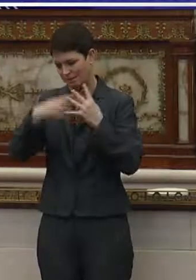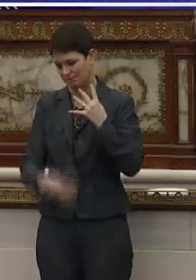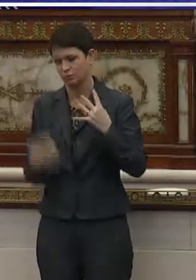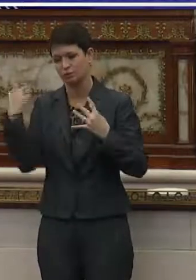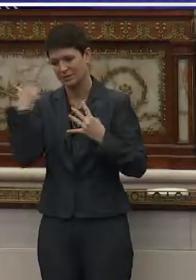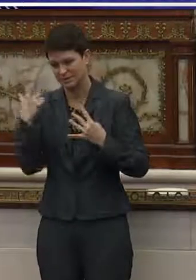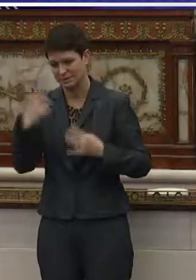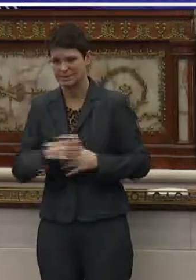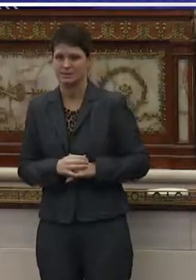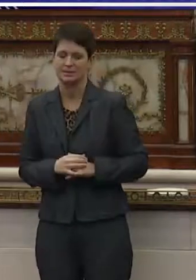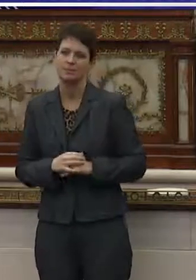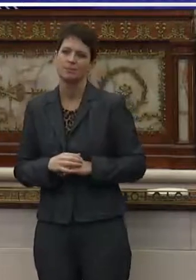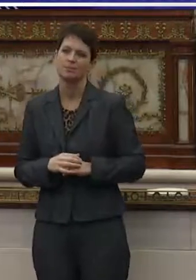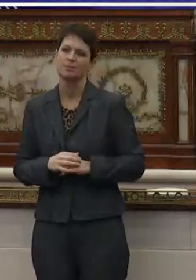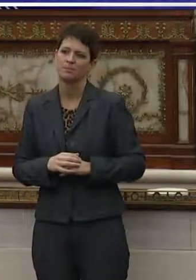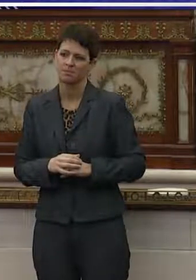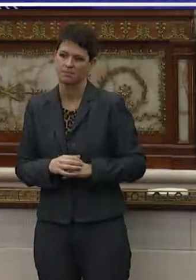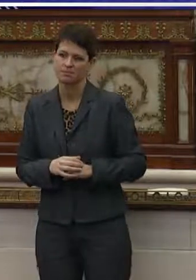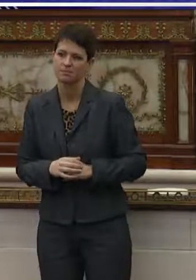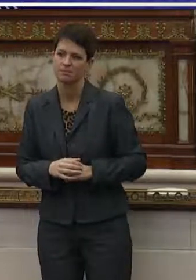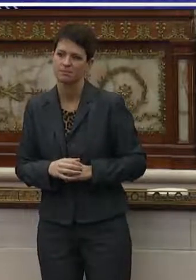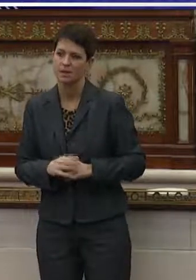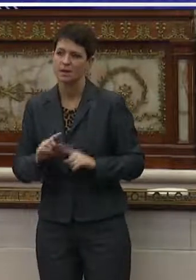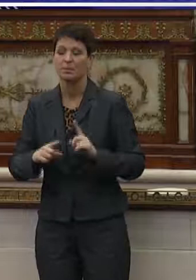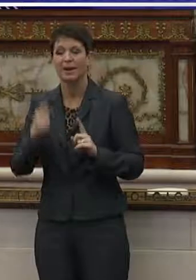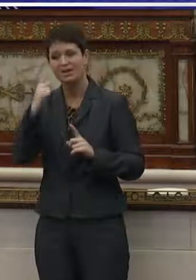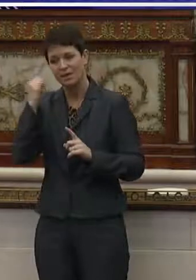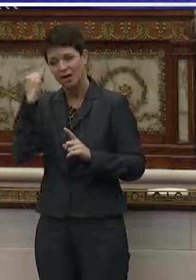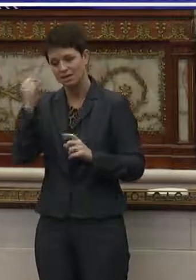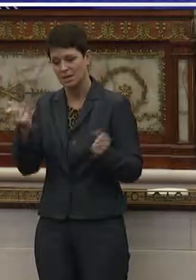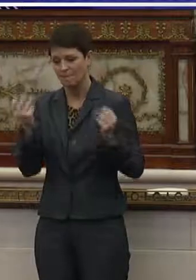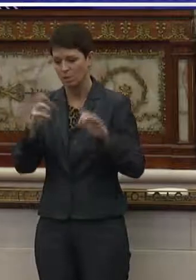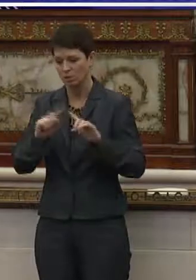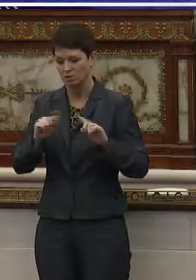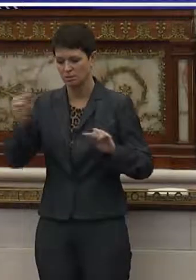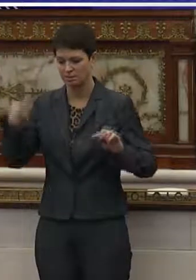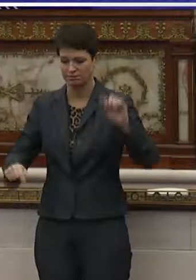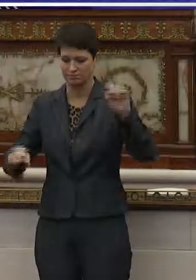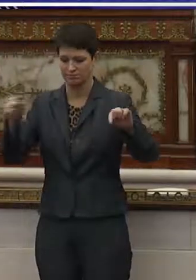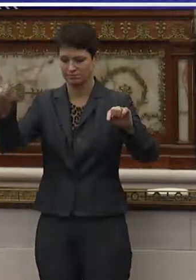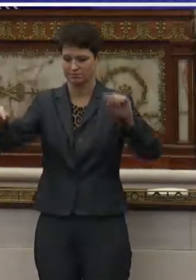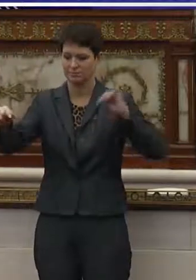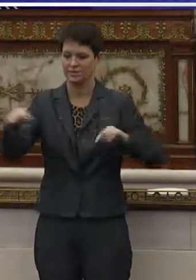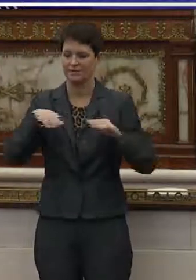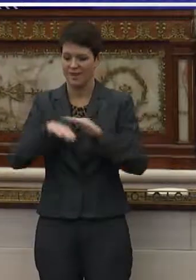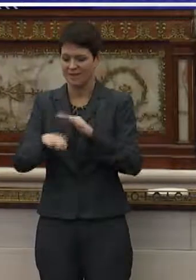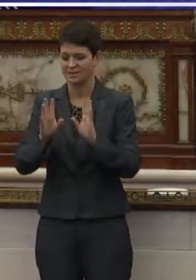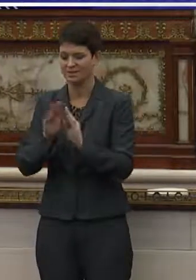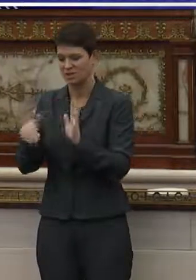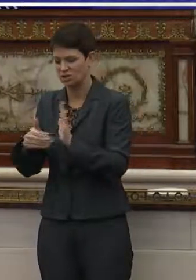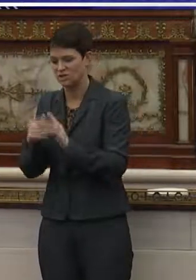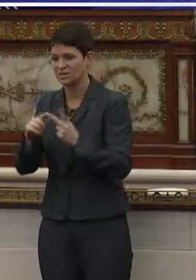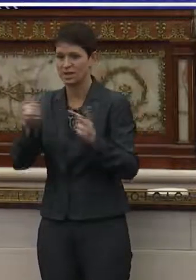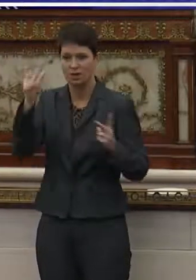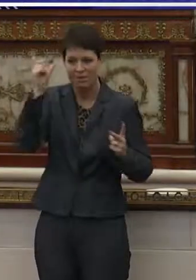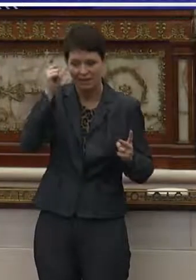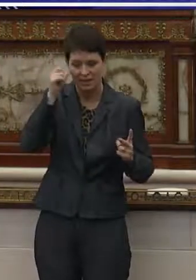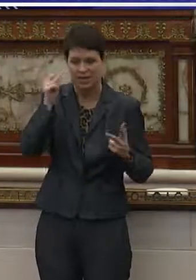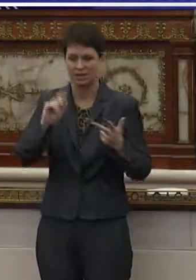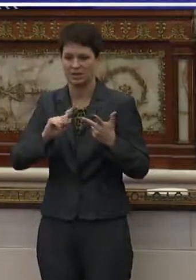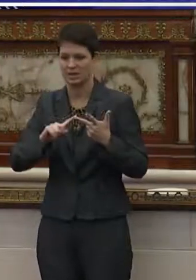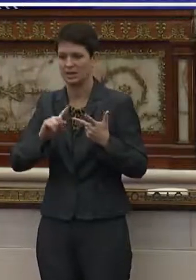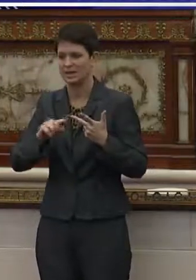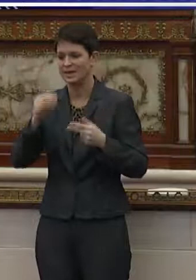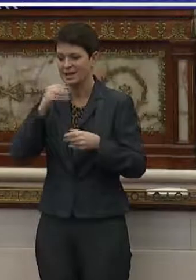reasons. So, but I think the idea of multiple points of access, the convention center, the link, in